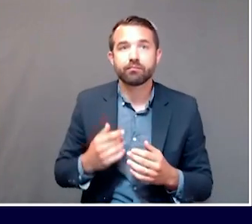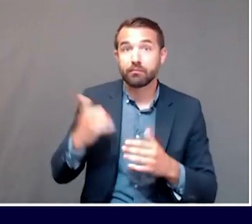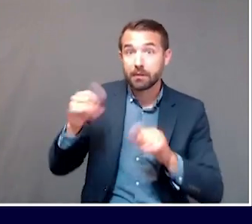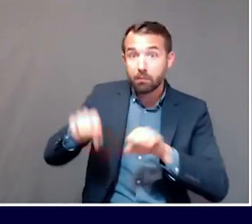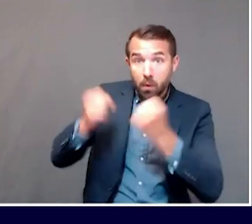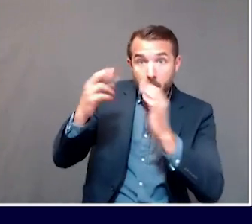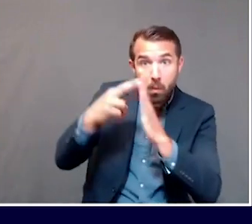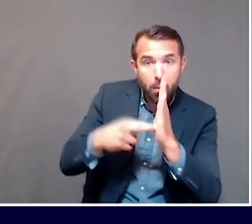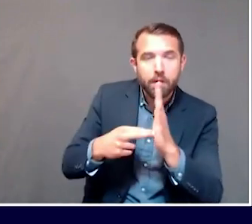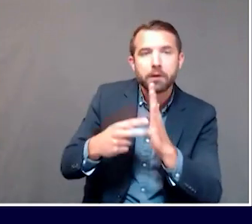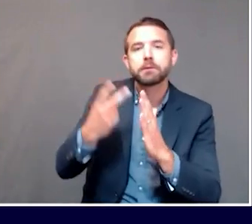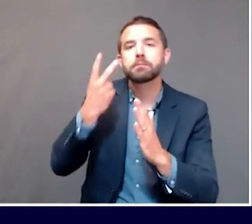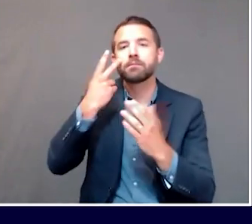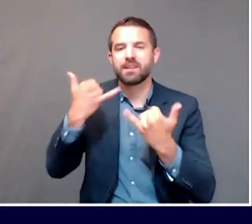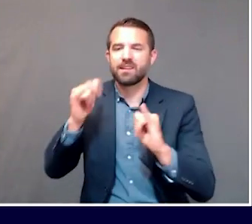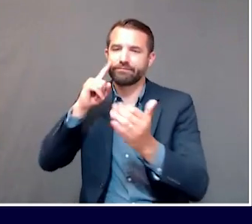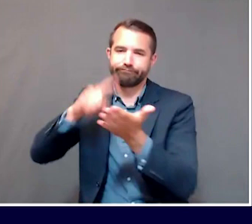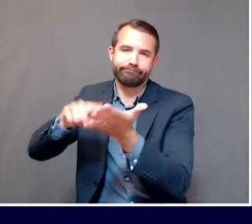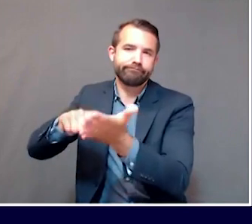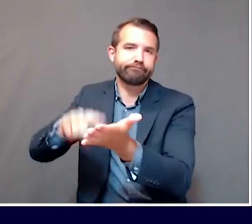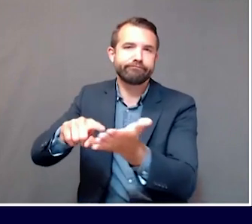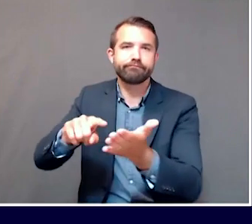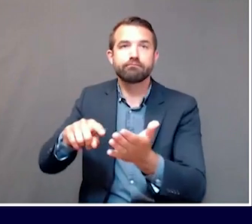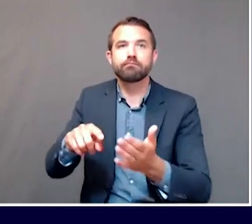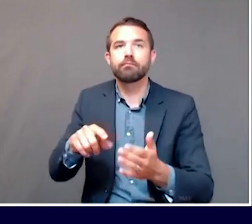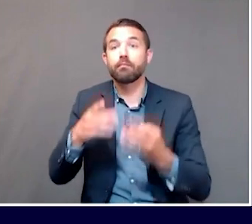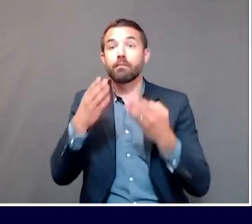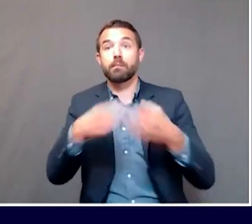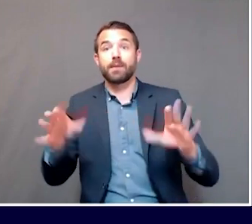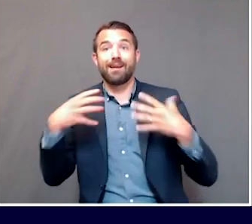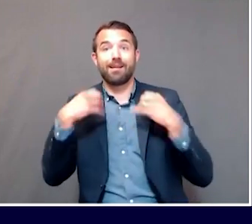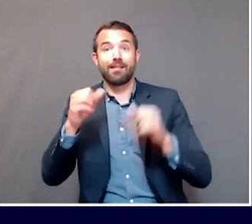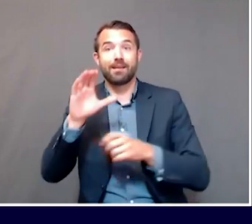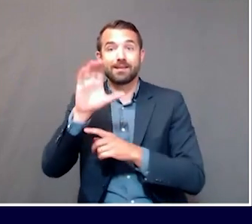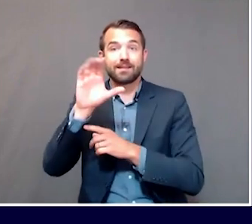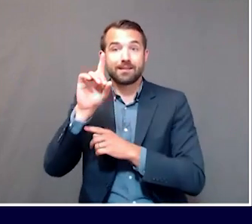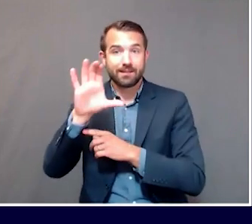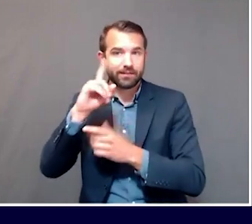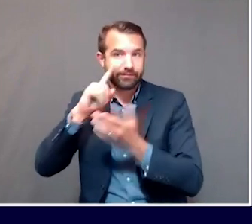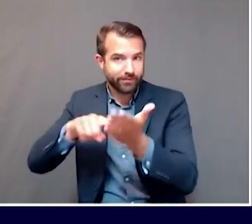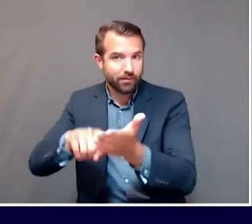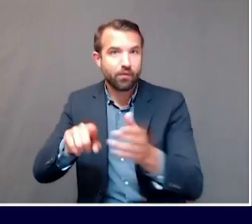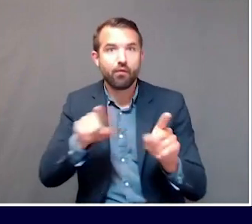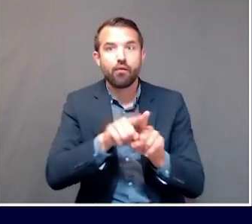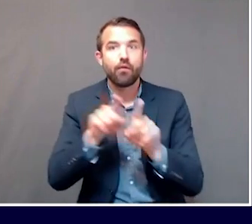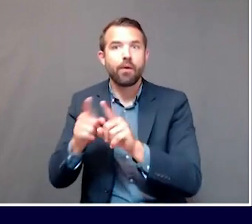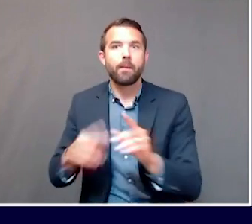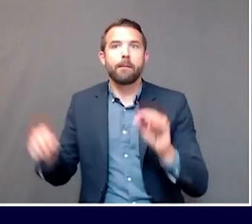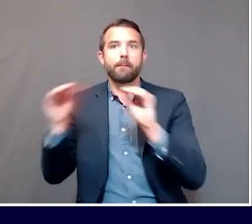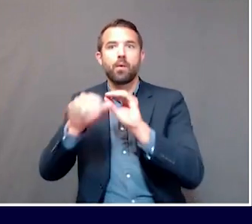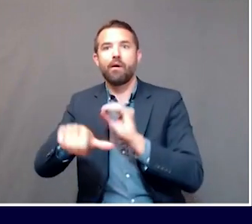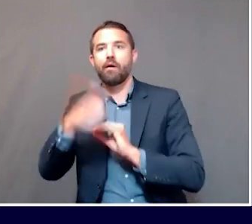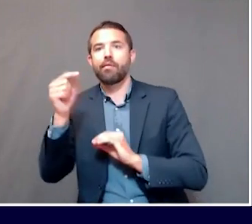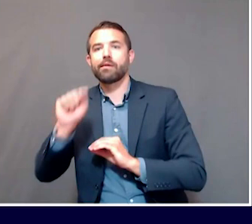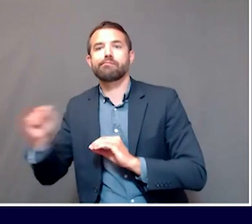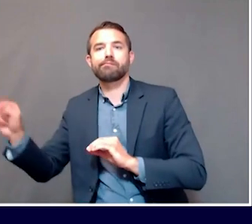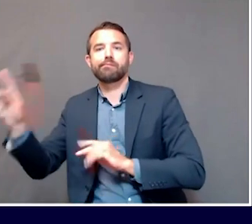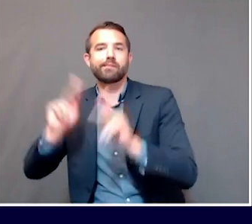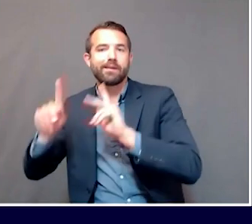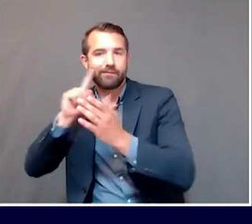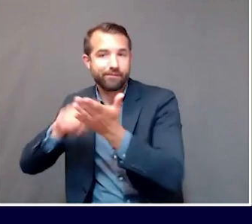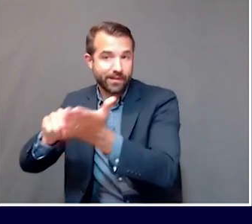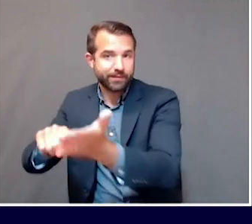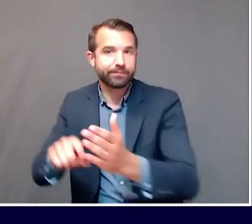health investigation, but the broader investigation as we move forward. As we have updates to that, we'll make sure we update everyone here. Thank